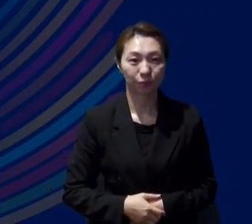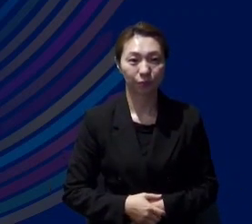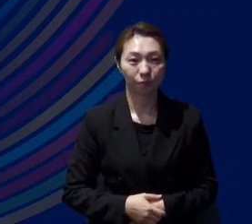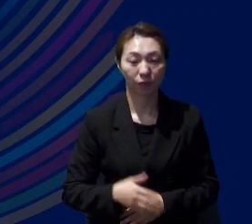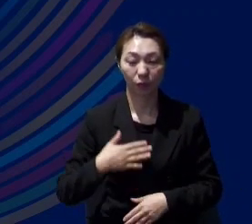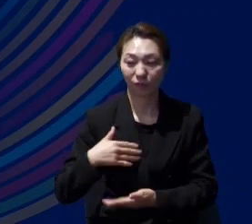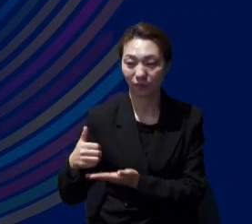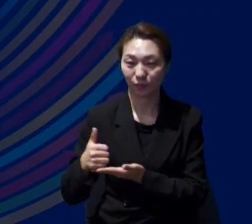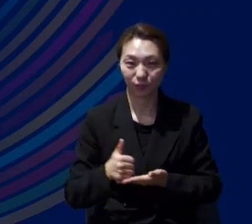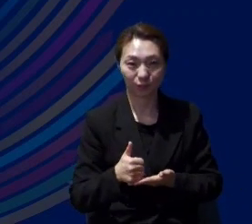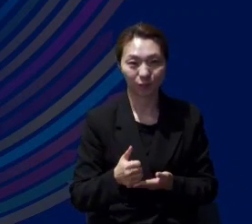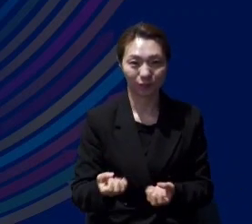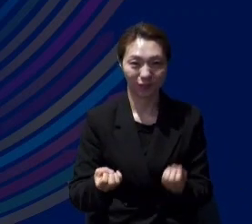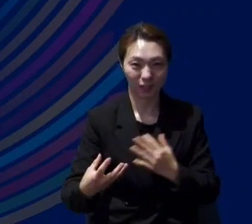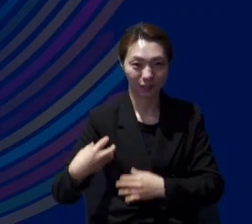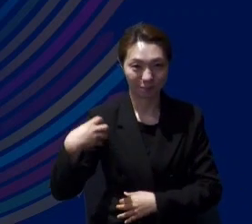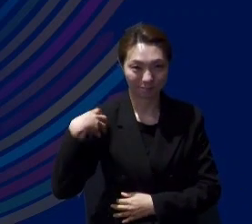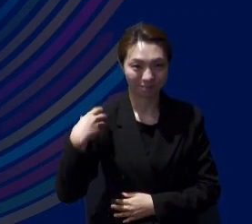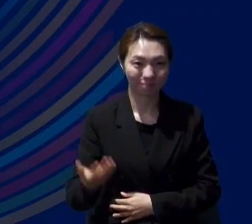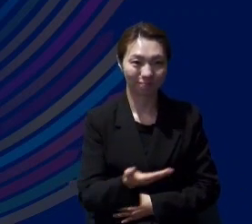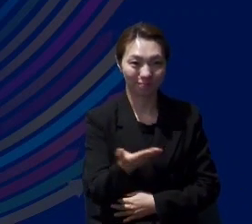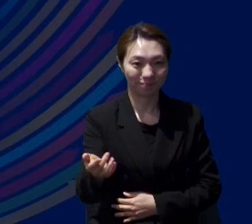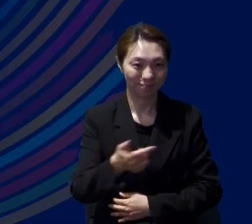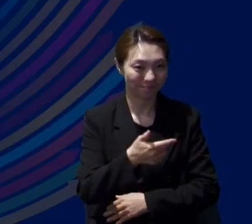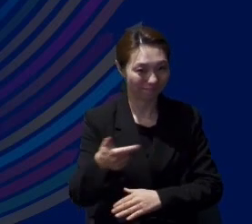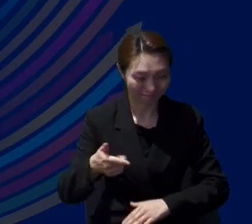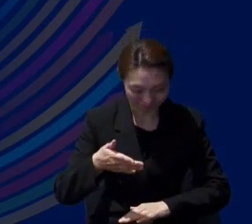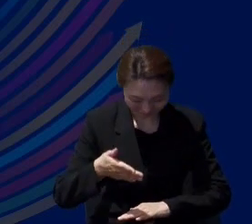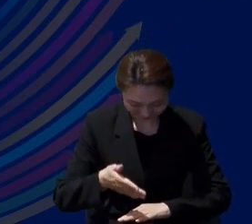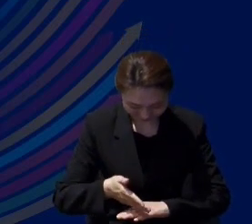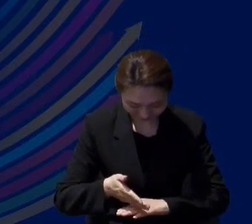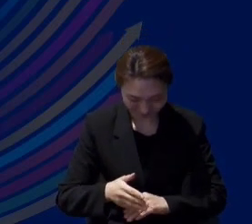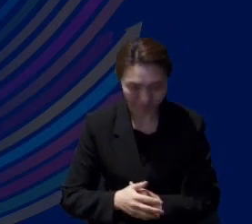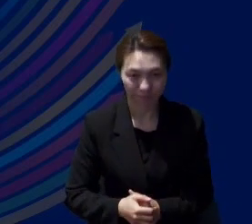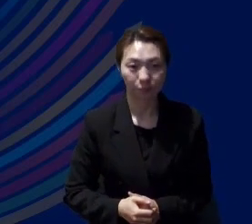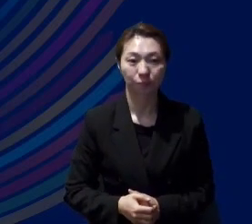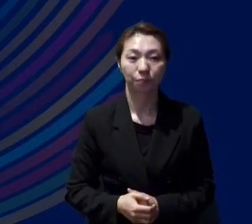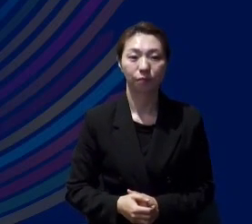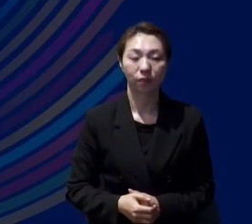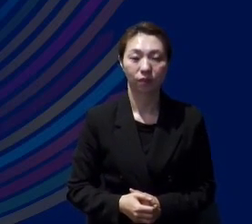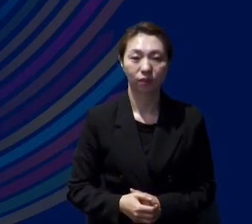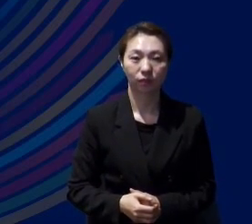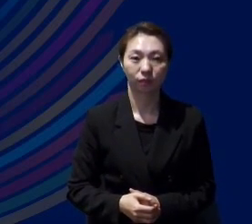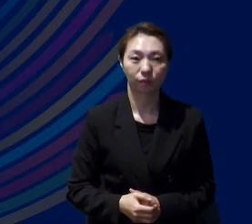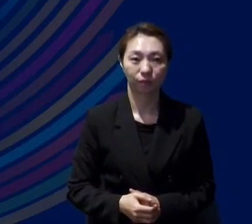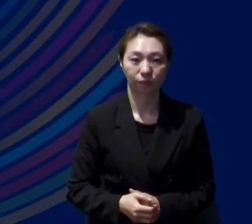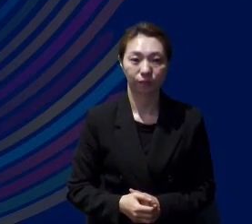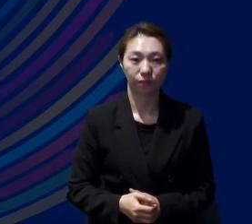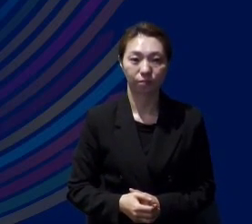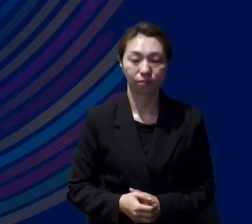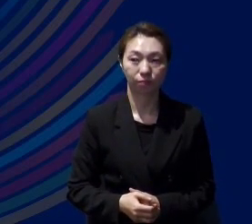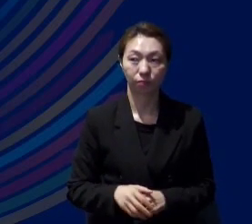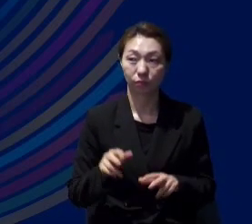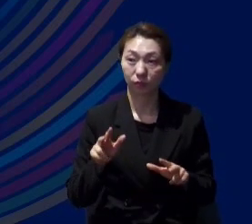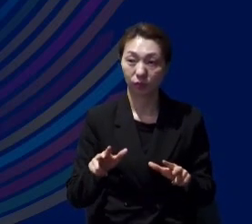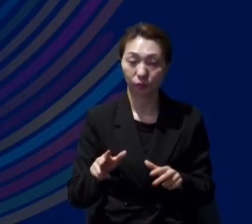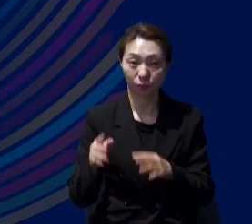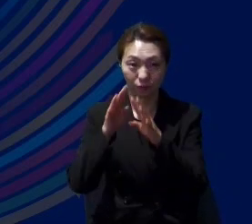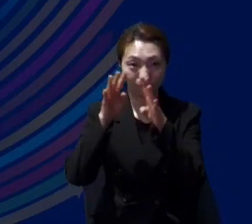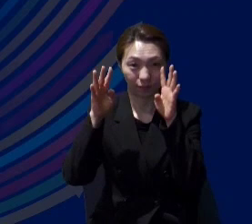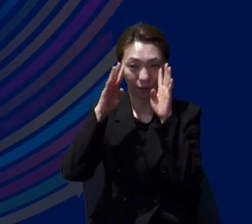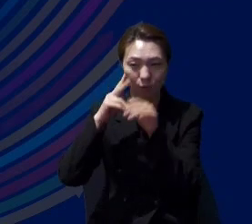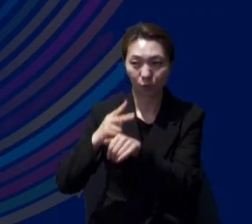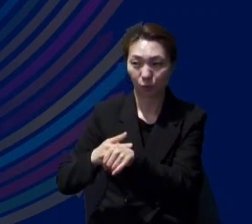to Professor Mohsen for setting up a lot of this talk. So I'm going to be talking about one particular part of